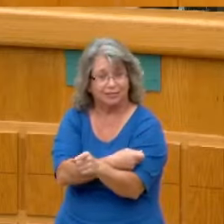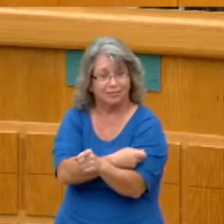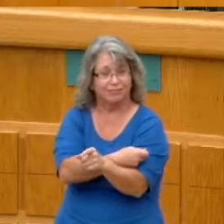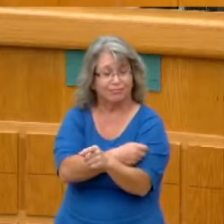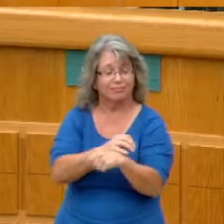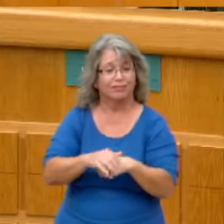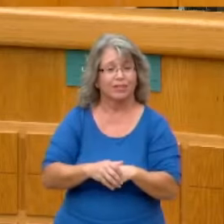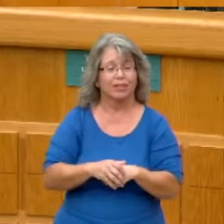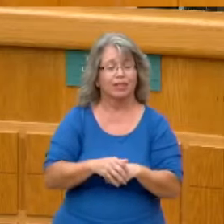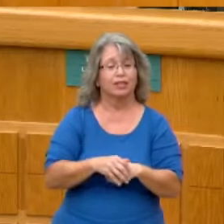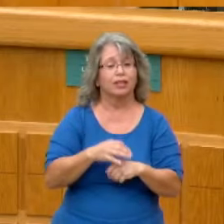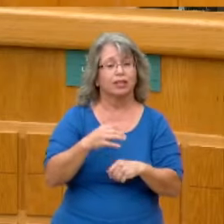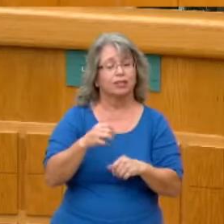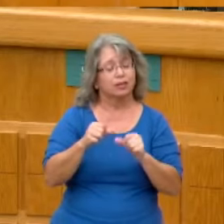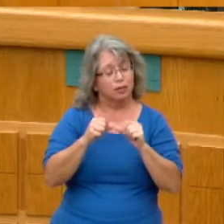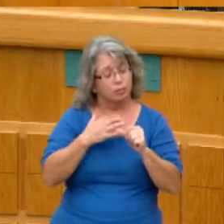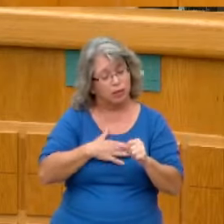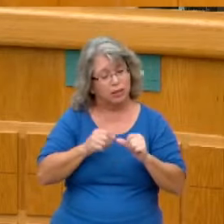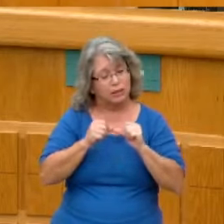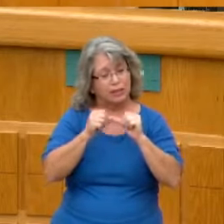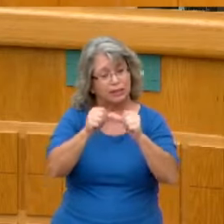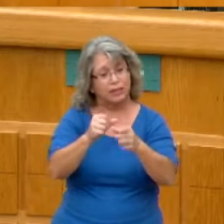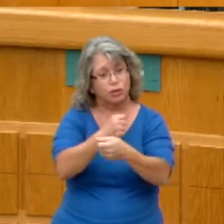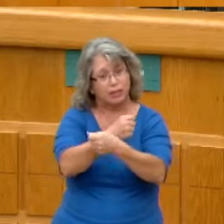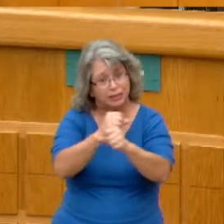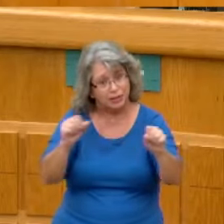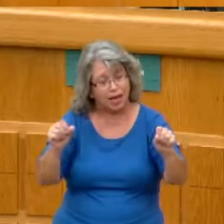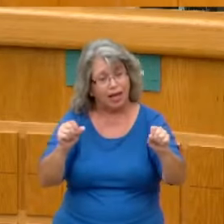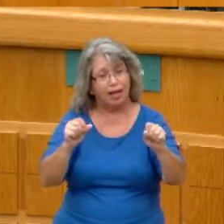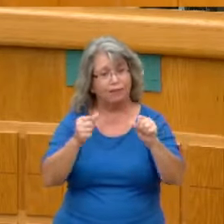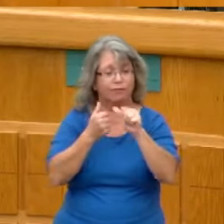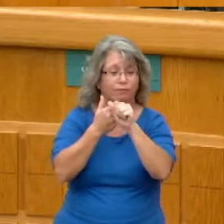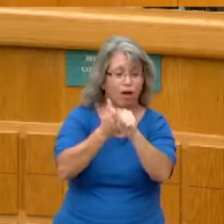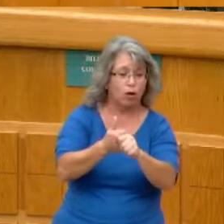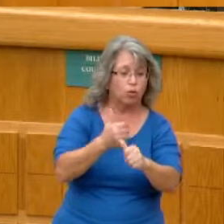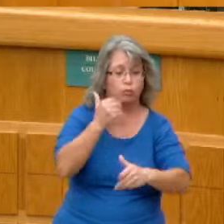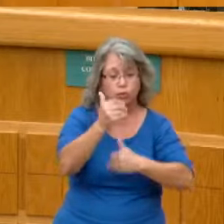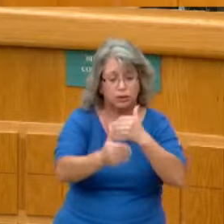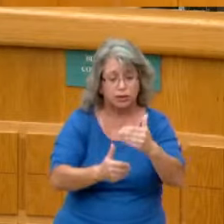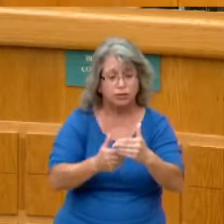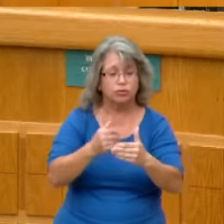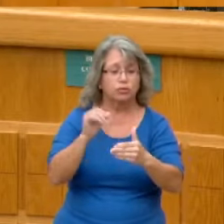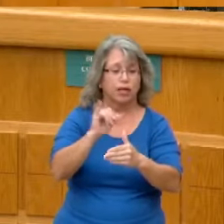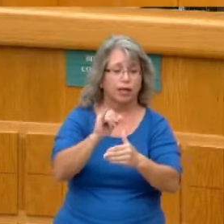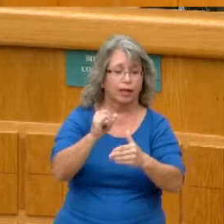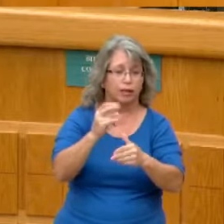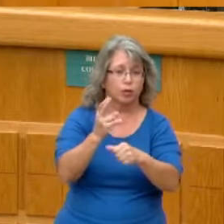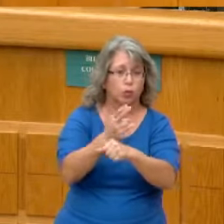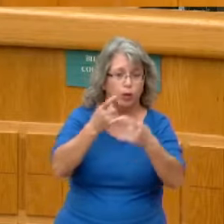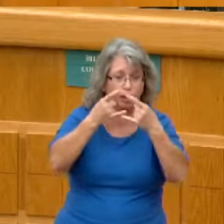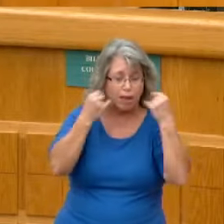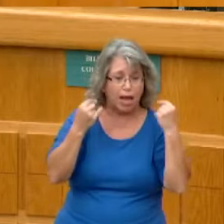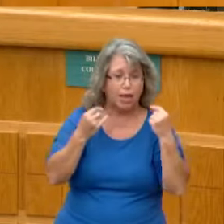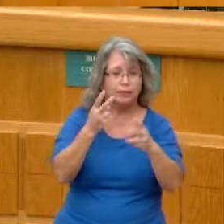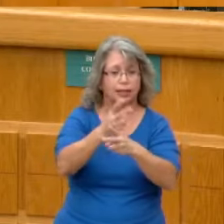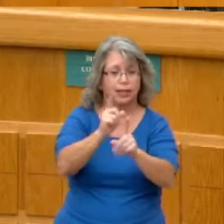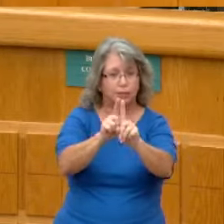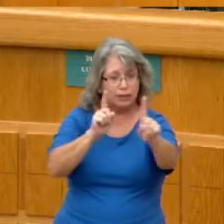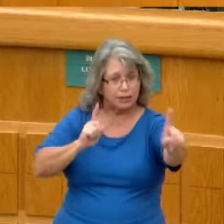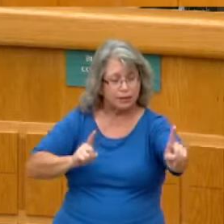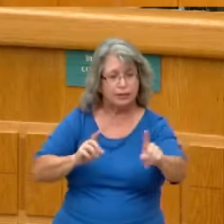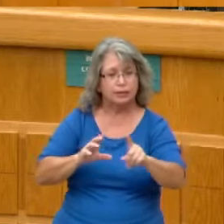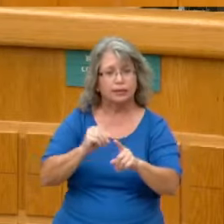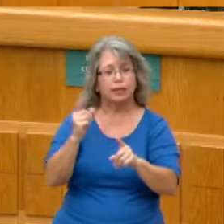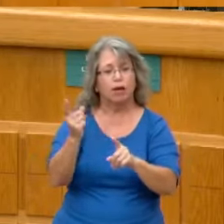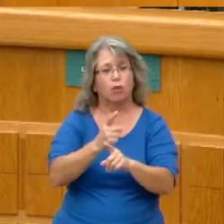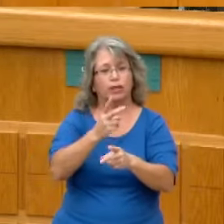those protocols, your safety protocols, wearing your mask, social distancing, and as always, stay informed.